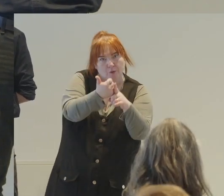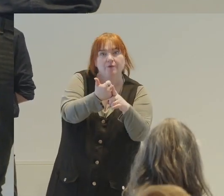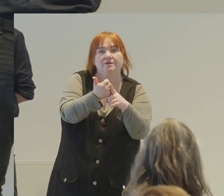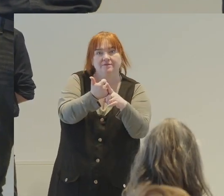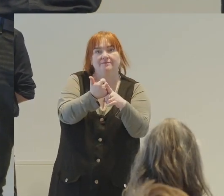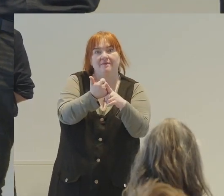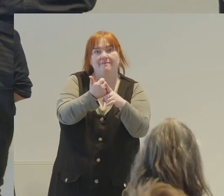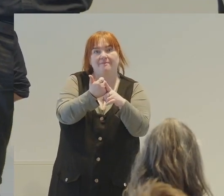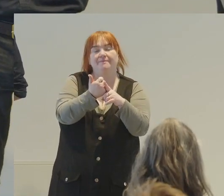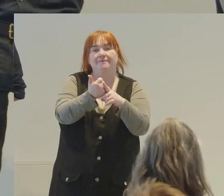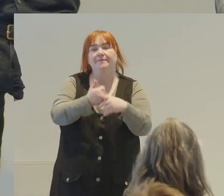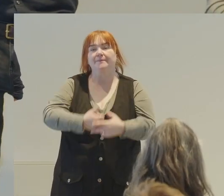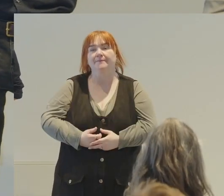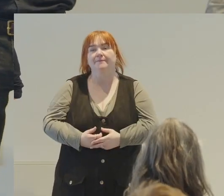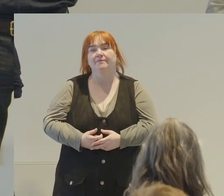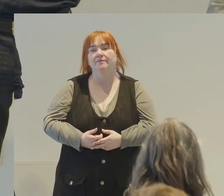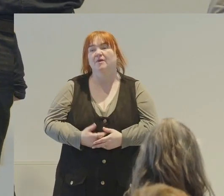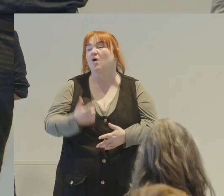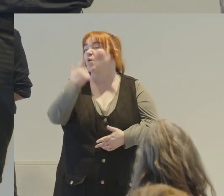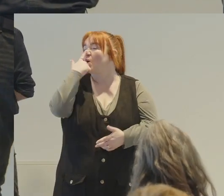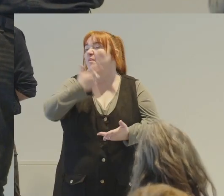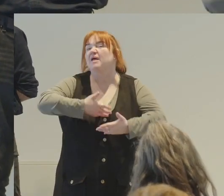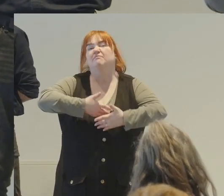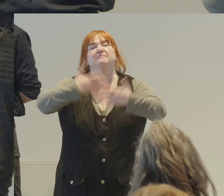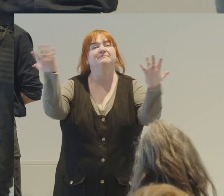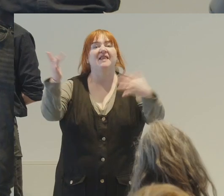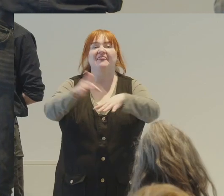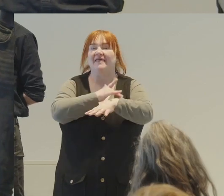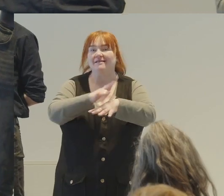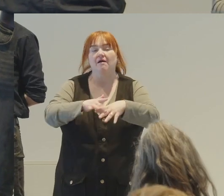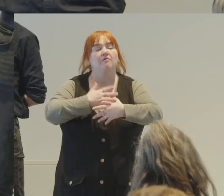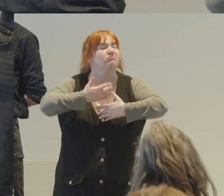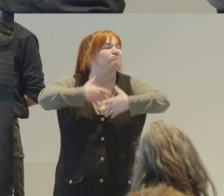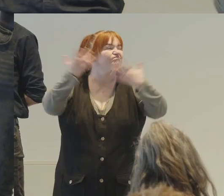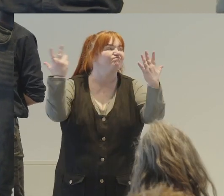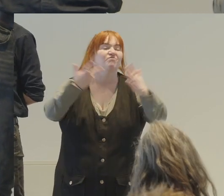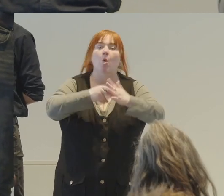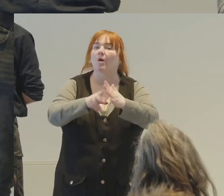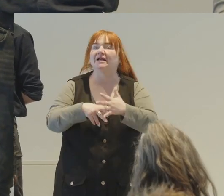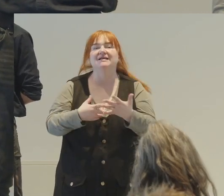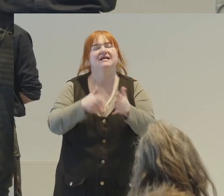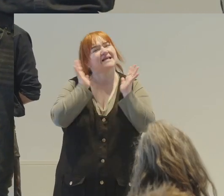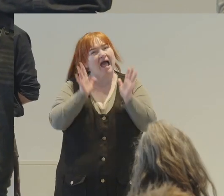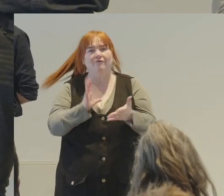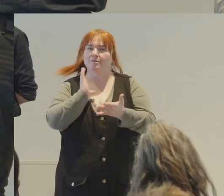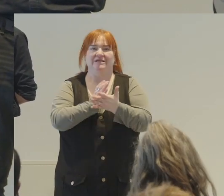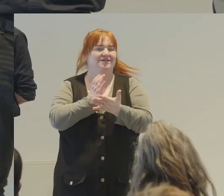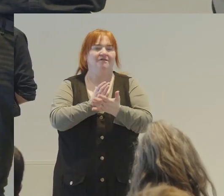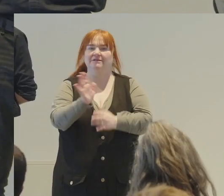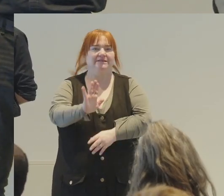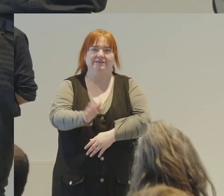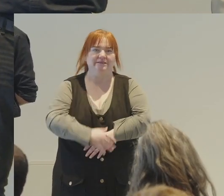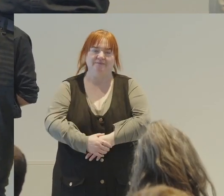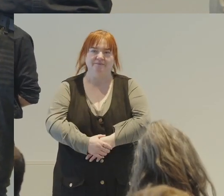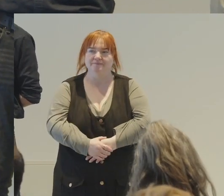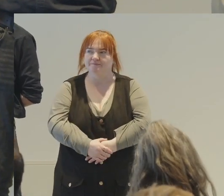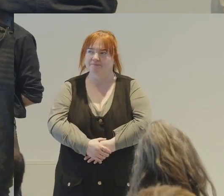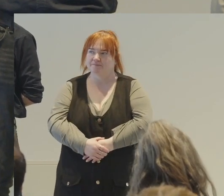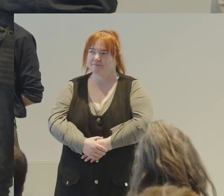community organization, you could be a theater, you could be any organization. You don't need to be a registered charity.